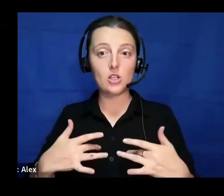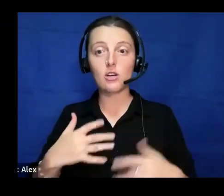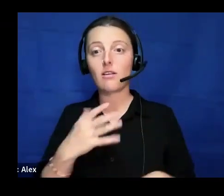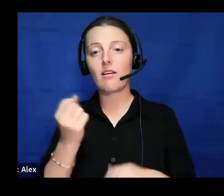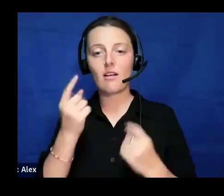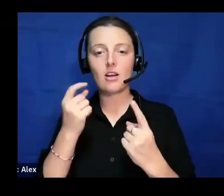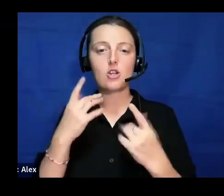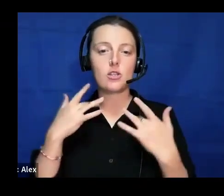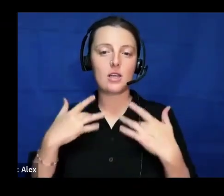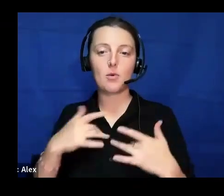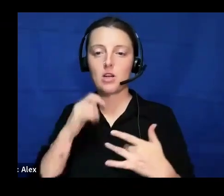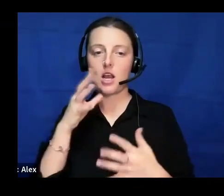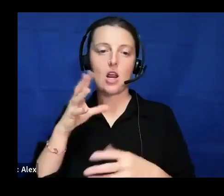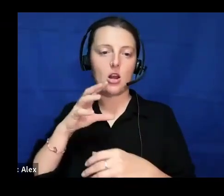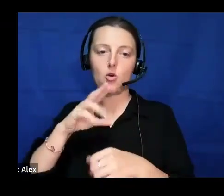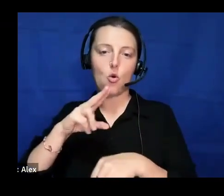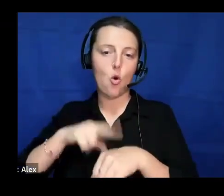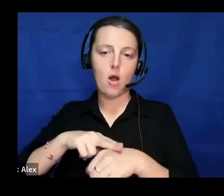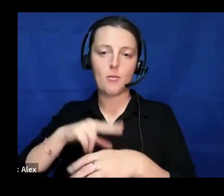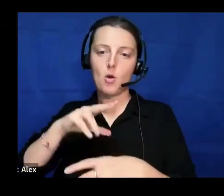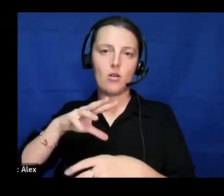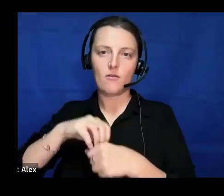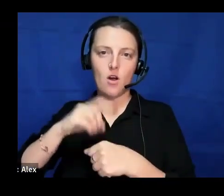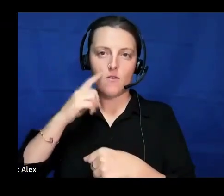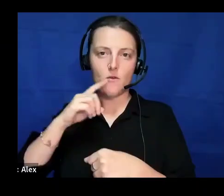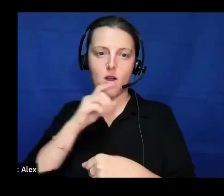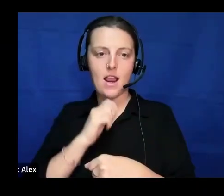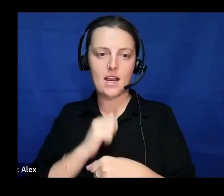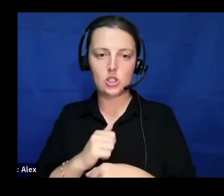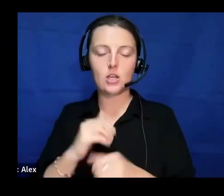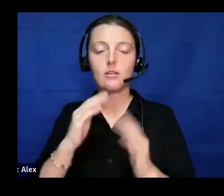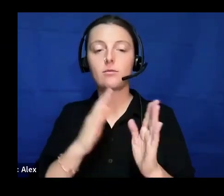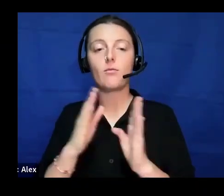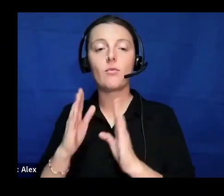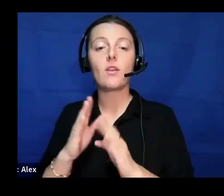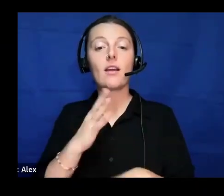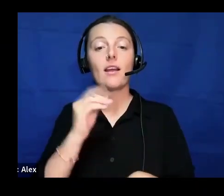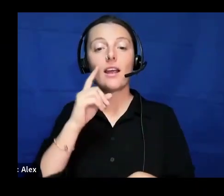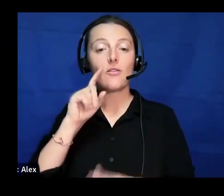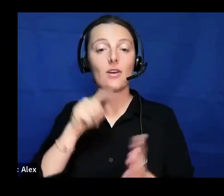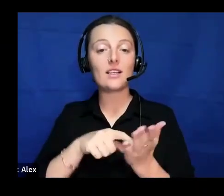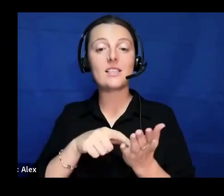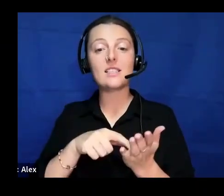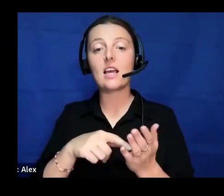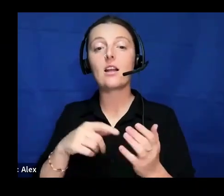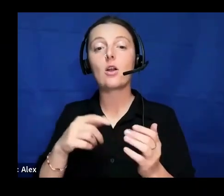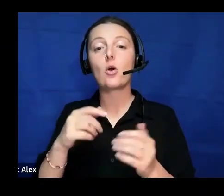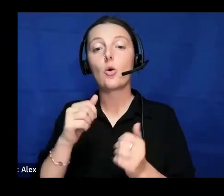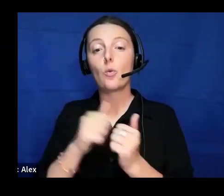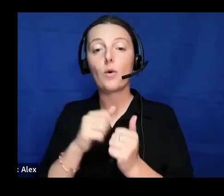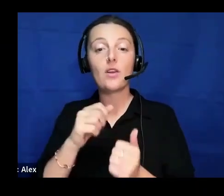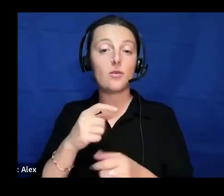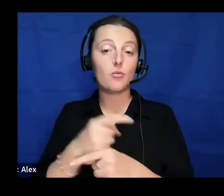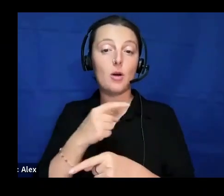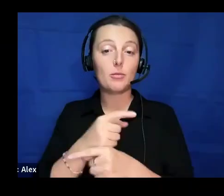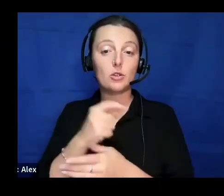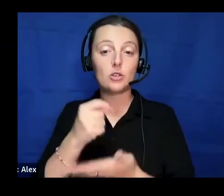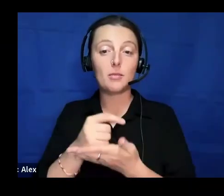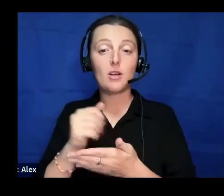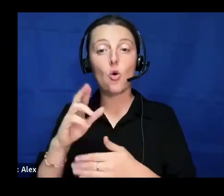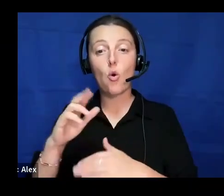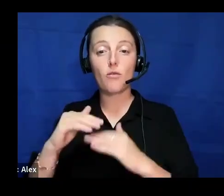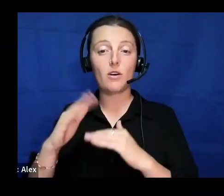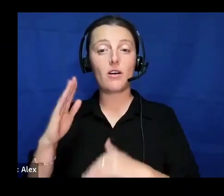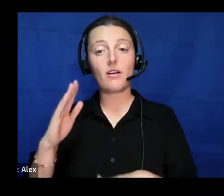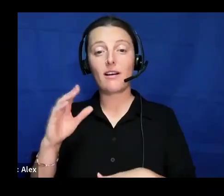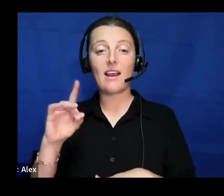aging, and recognizing that with proper treatment, over 80% of older adults diagnosed with depression can be effectively helped. I think those